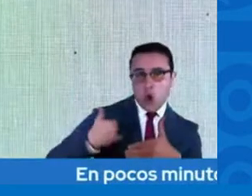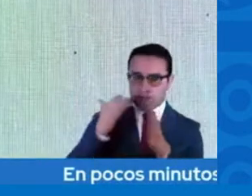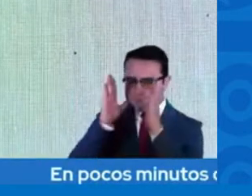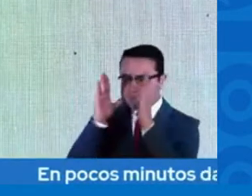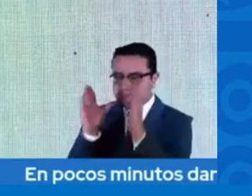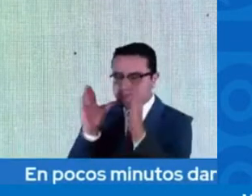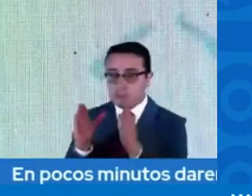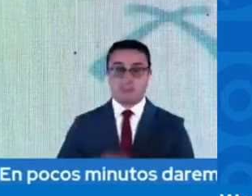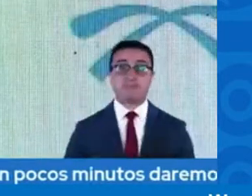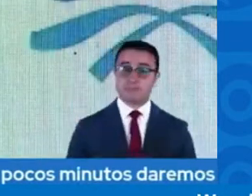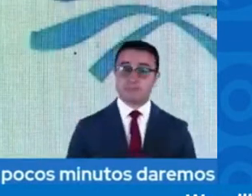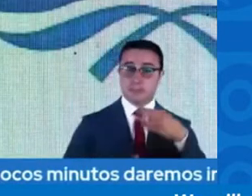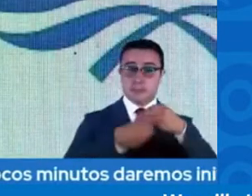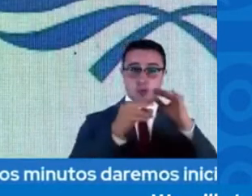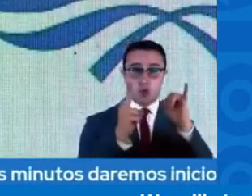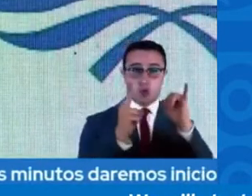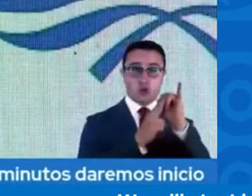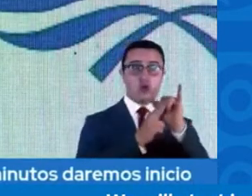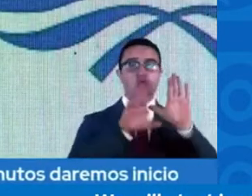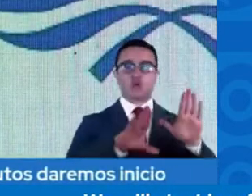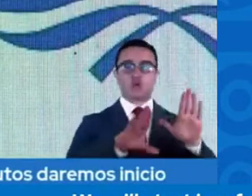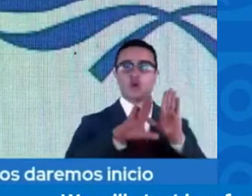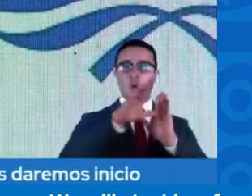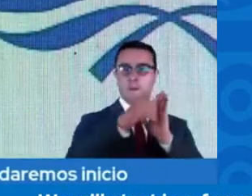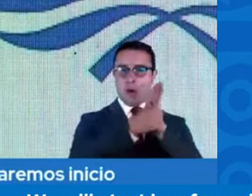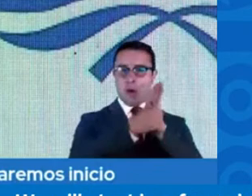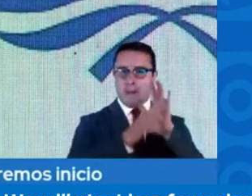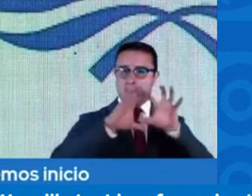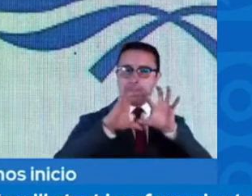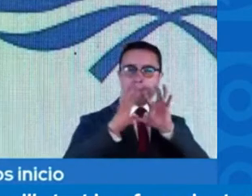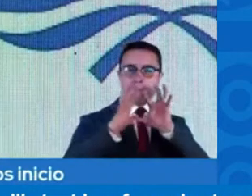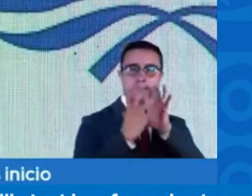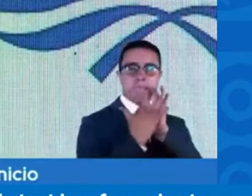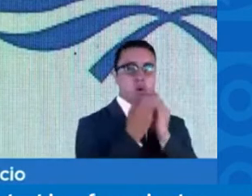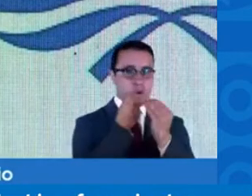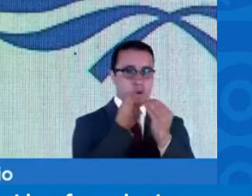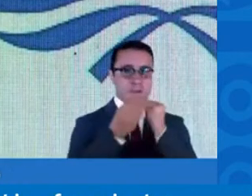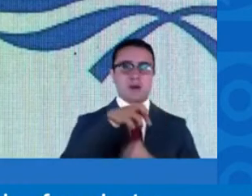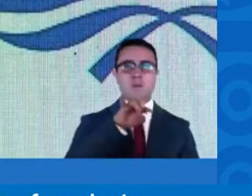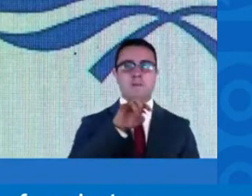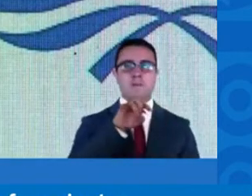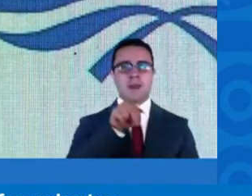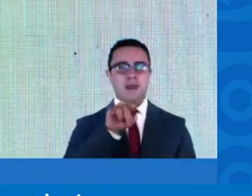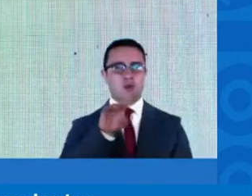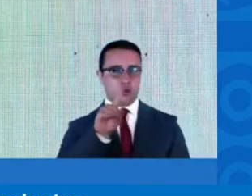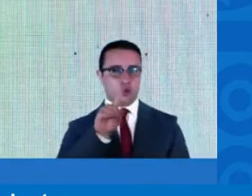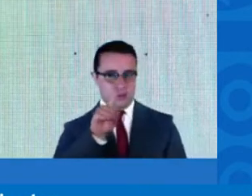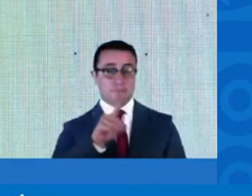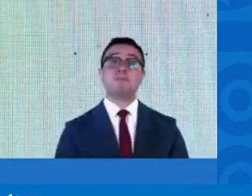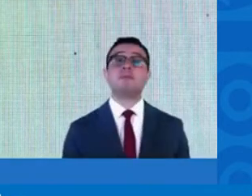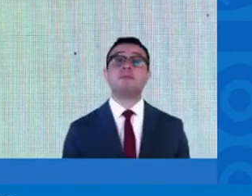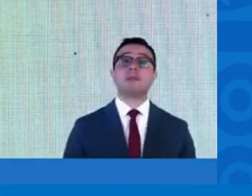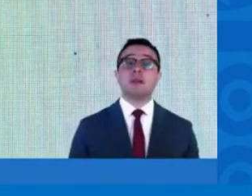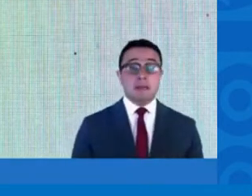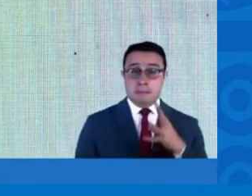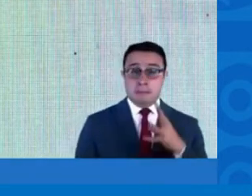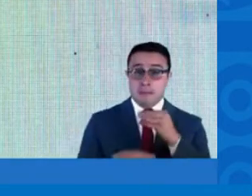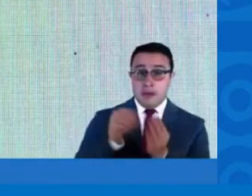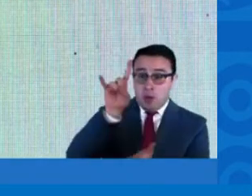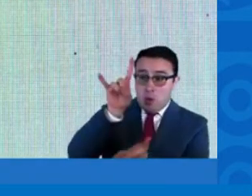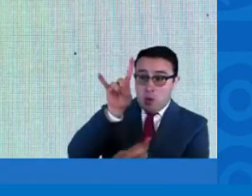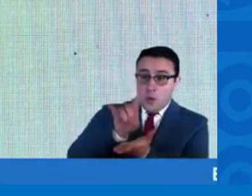government's web page, also through the YouTube channel of the World Food Program, and you will be able